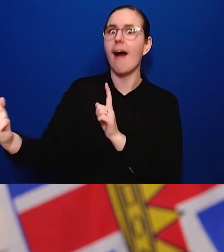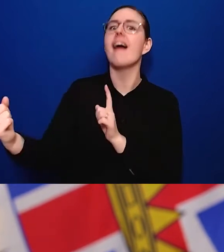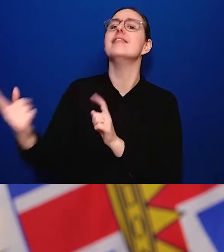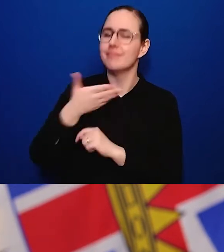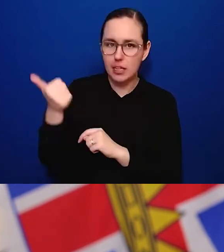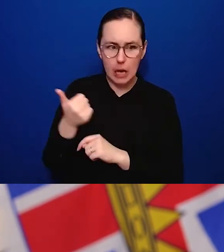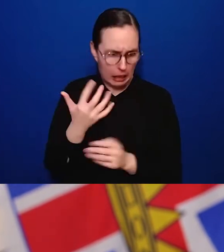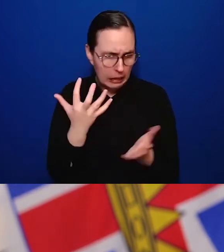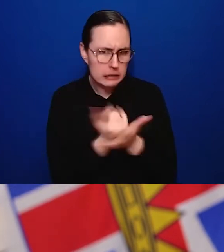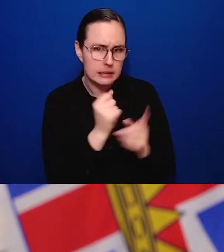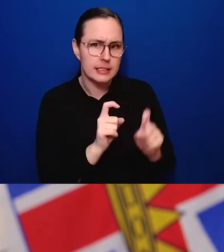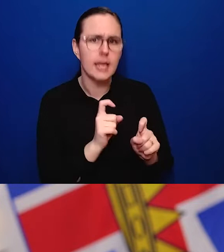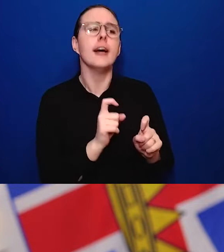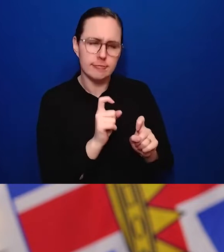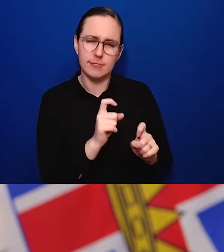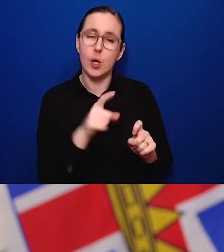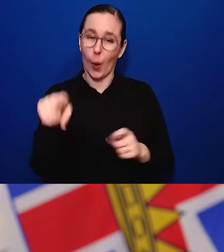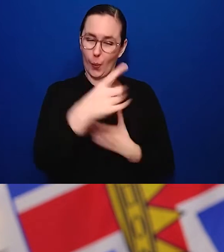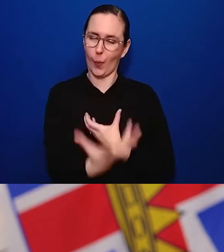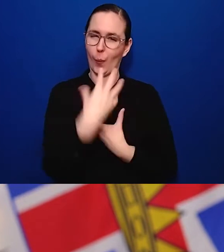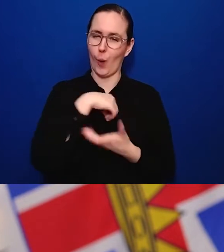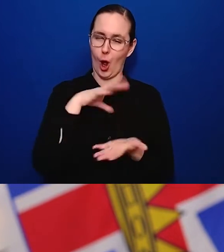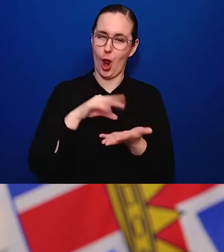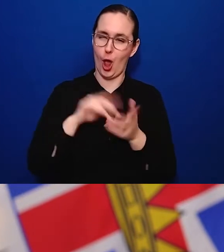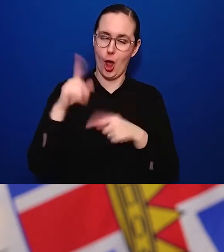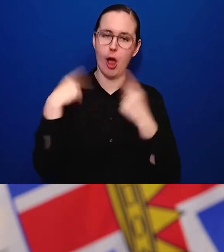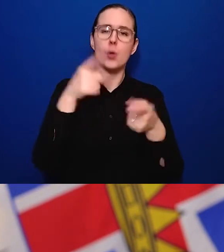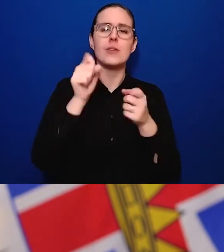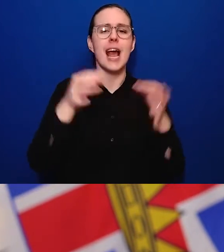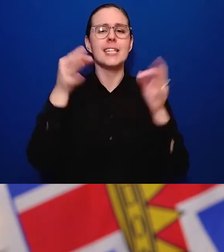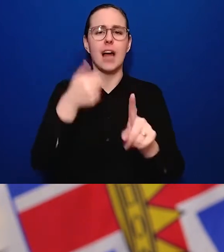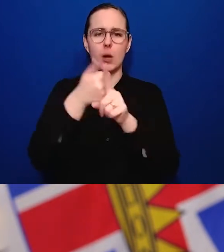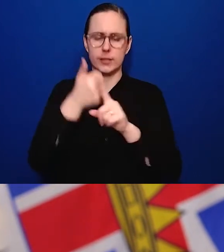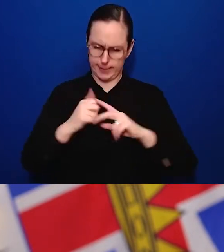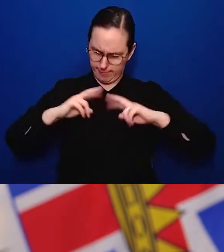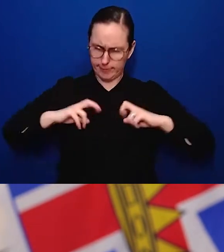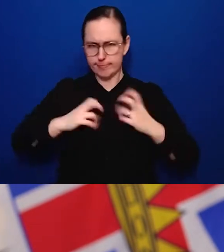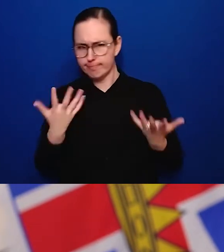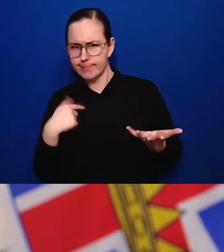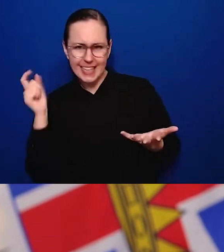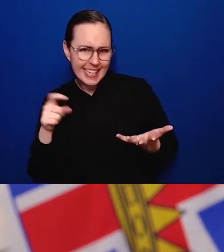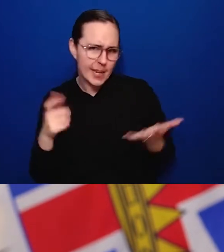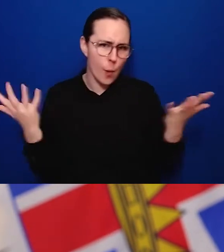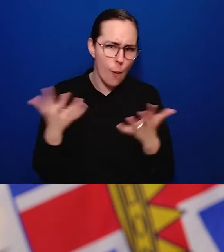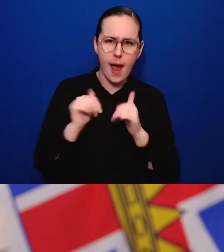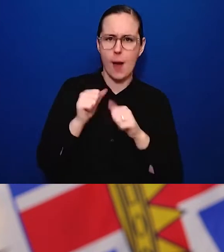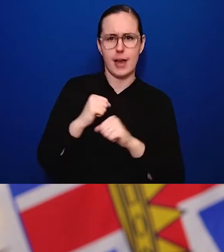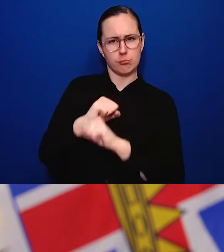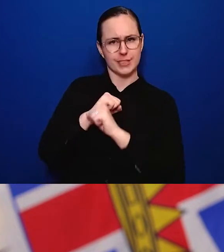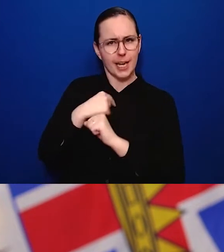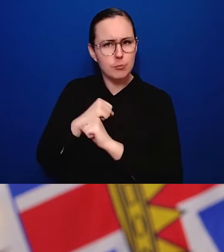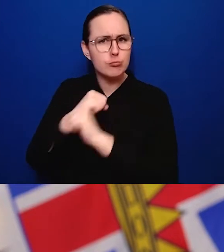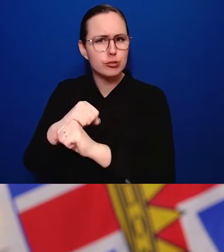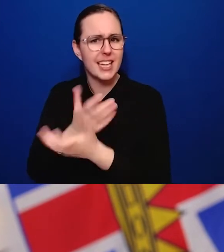in ourselves. It's a good place for us to be, and I'm optimistic that we'll be able to continue this path, at least for the